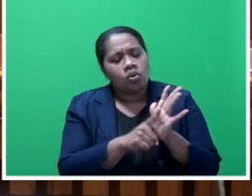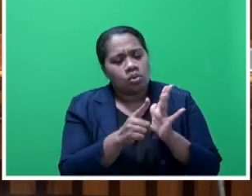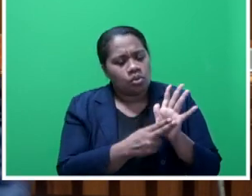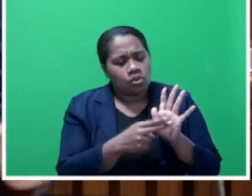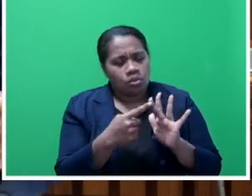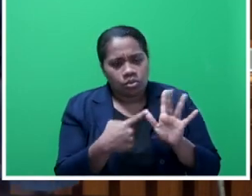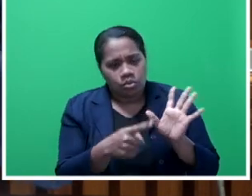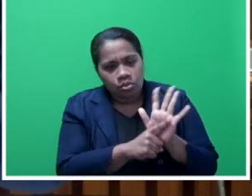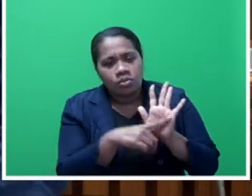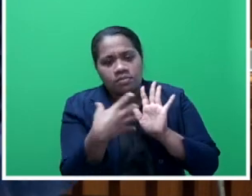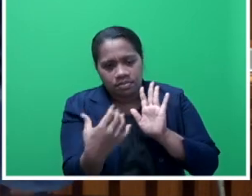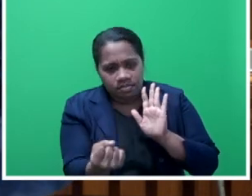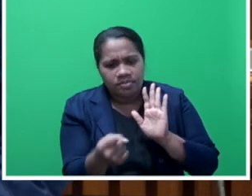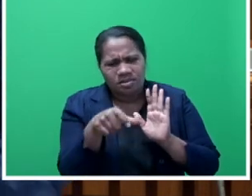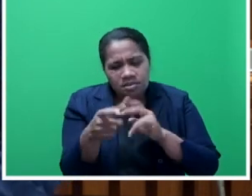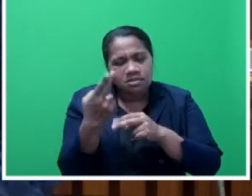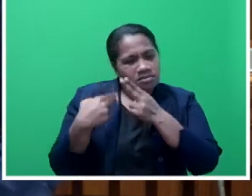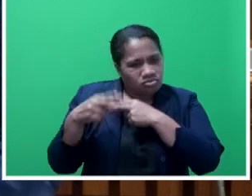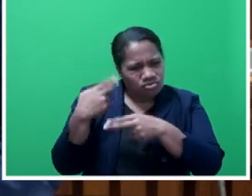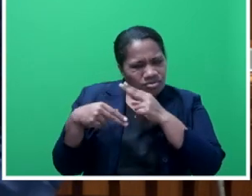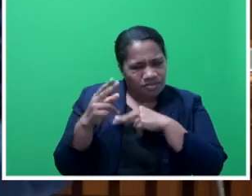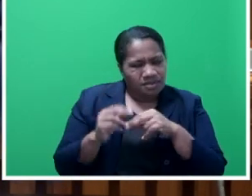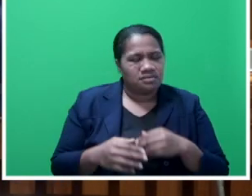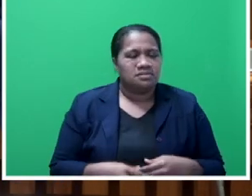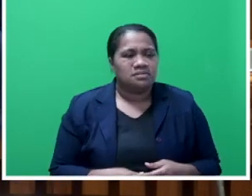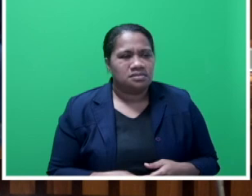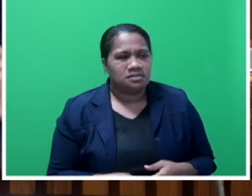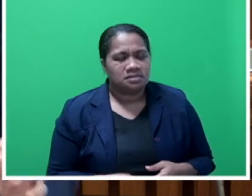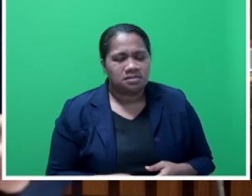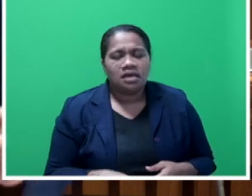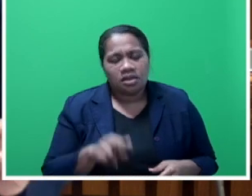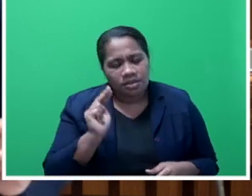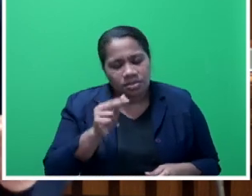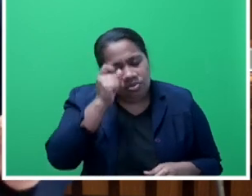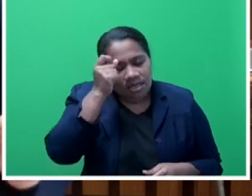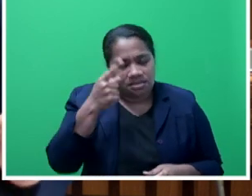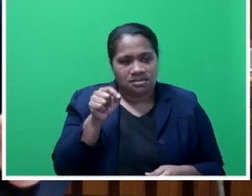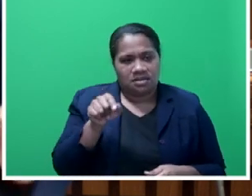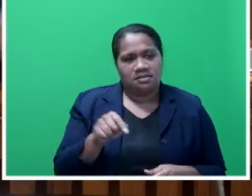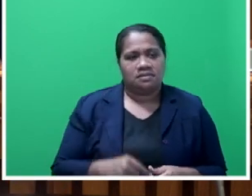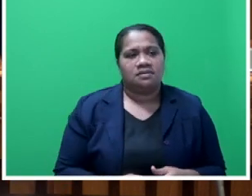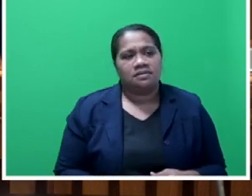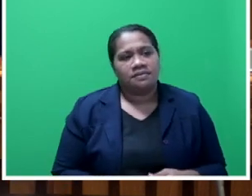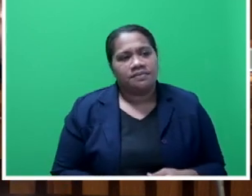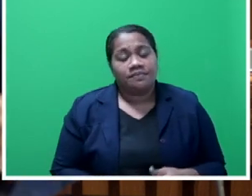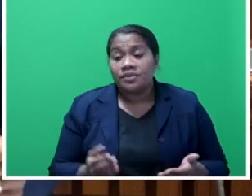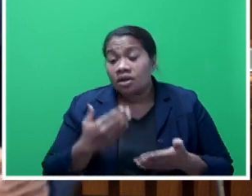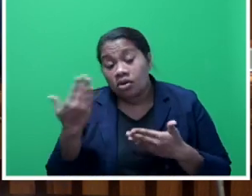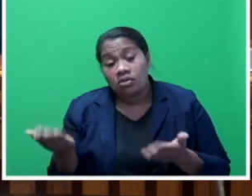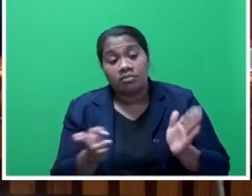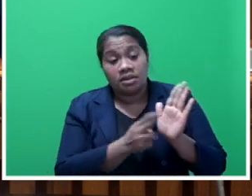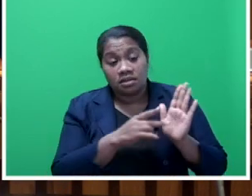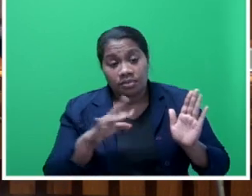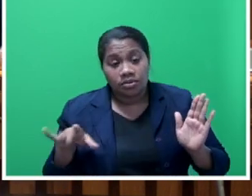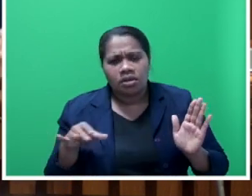So, Mr. Speaker, so there's a historic context to that, and we need to be able to understand that. And Honourable Nawaikula